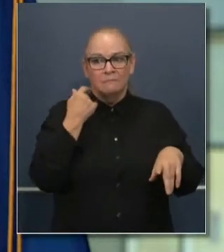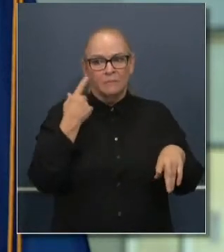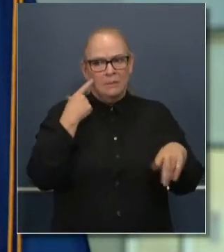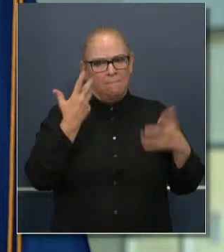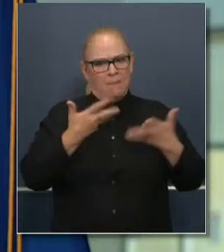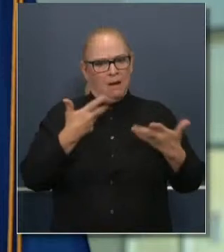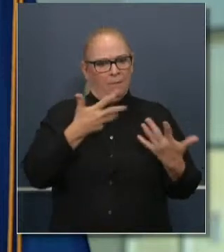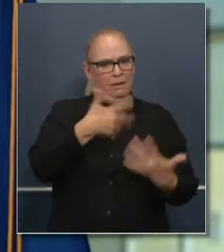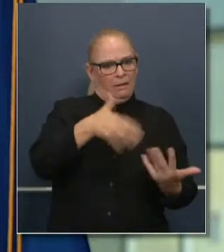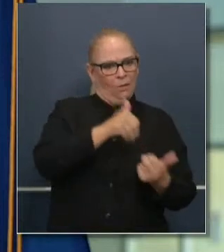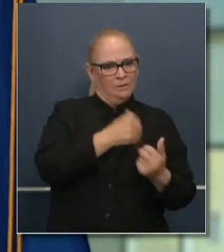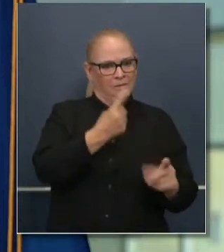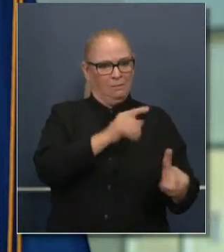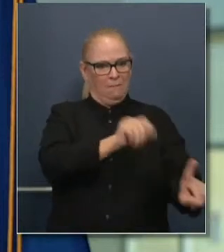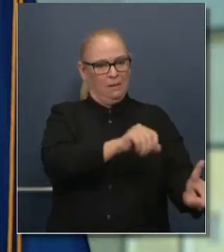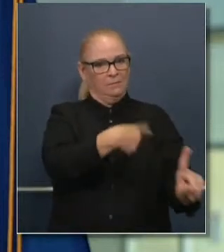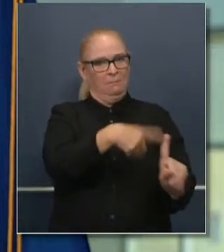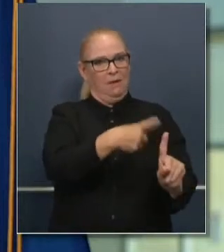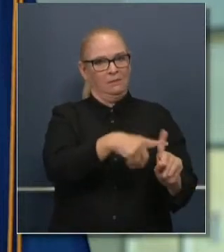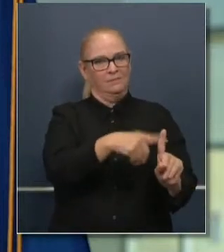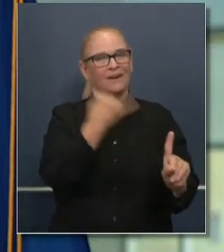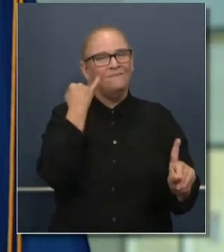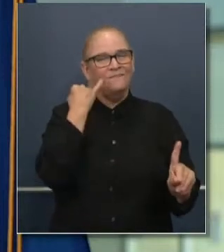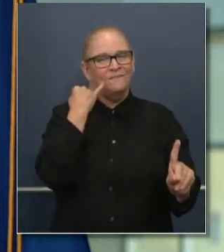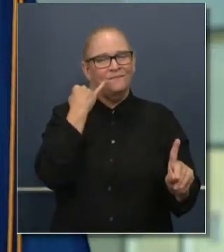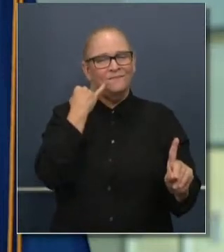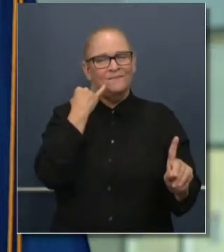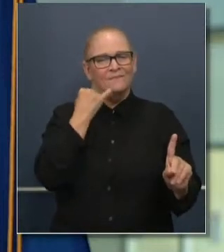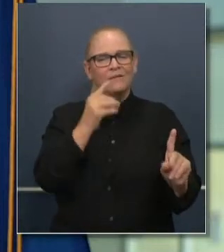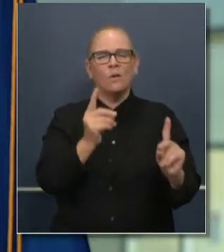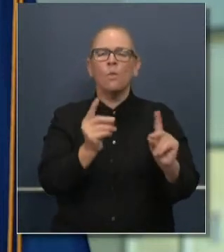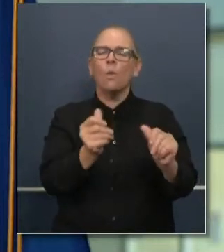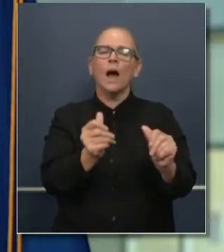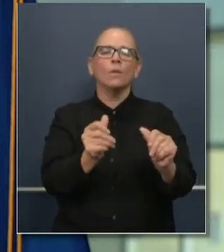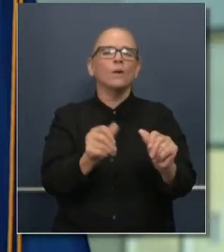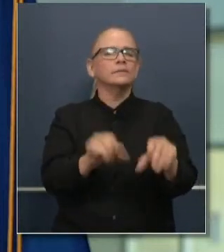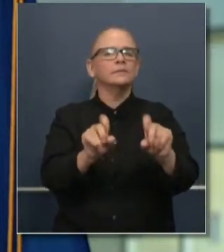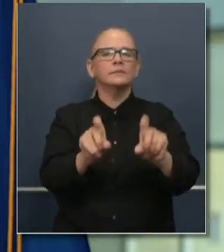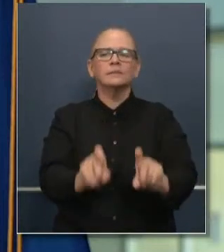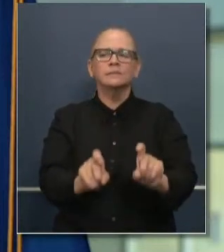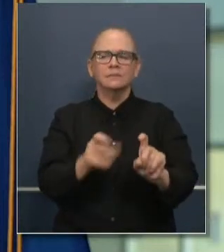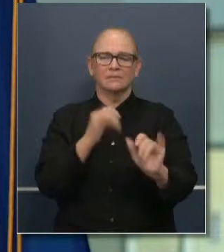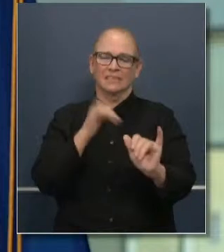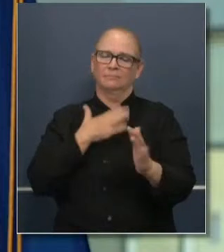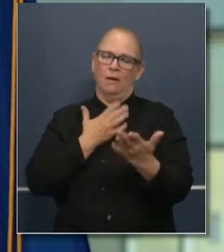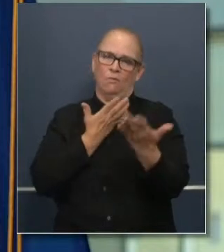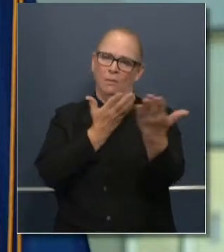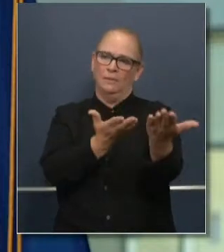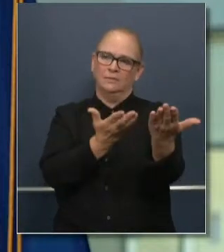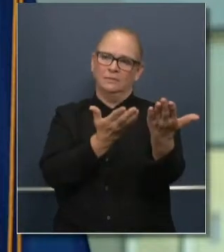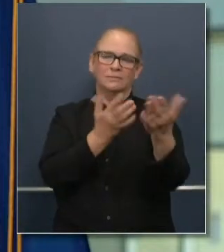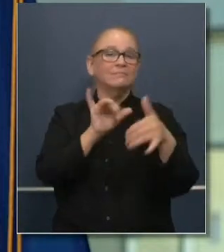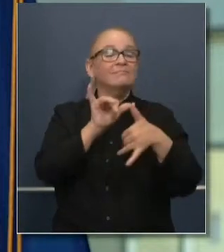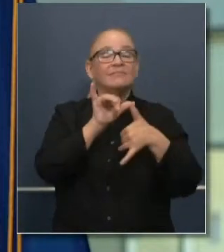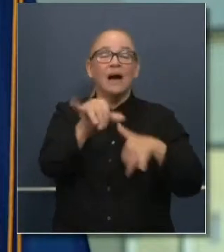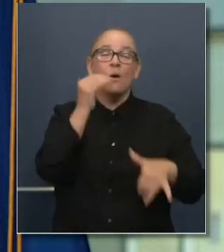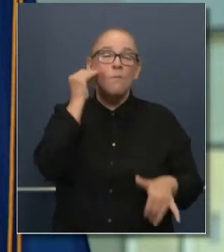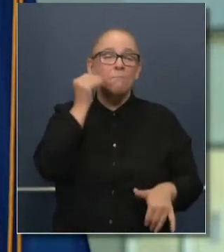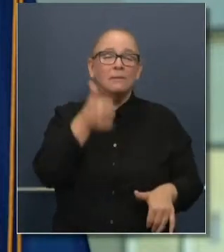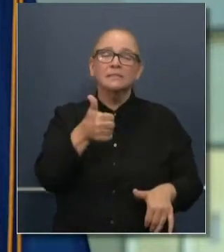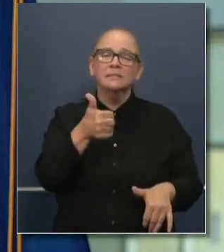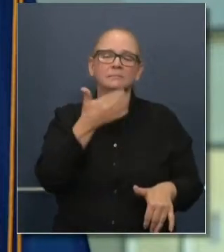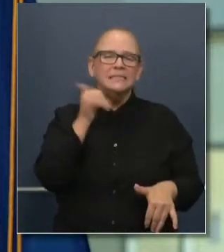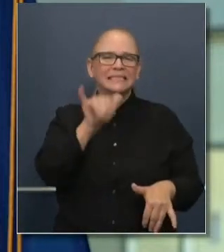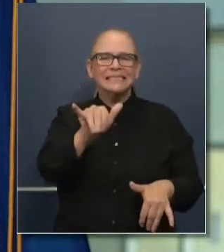been exposed, that you do what we've recommended in terms of quarantining, self-quarantining for that period